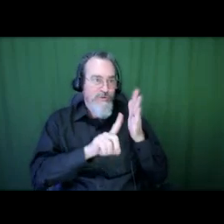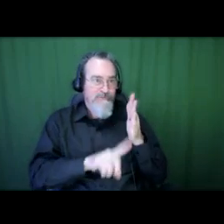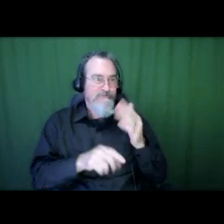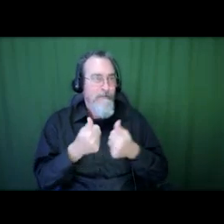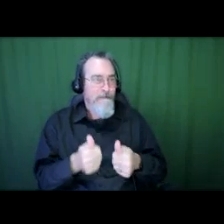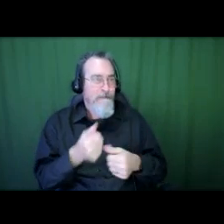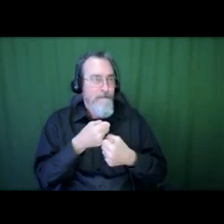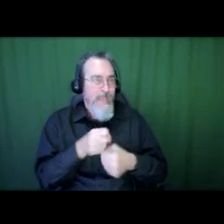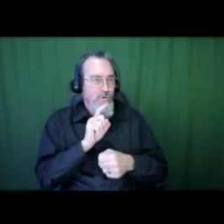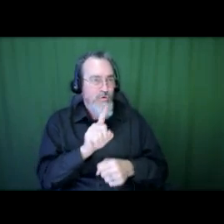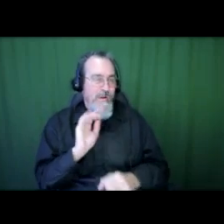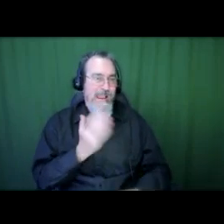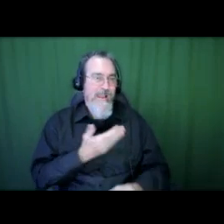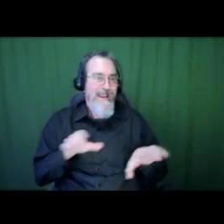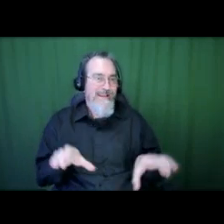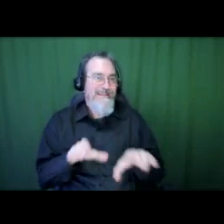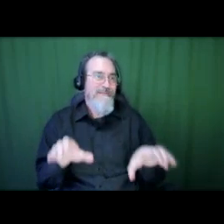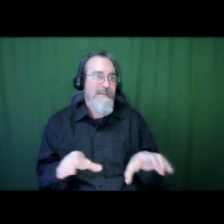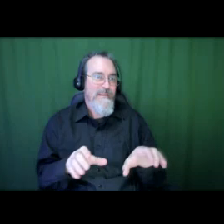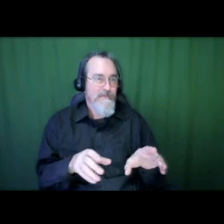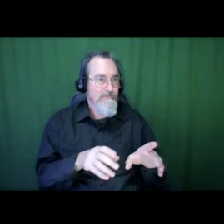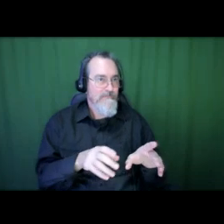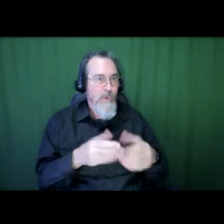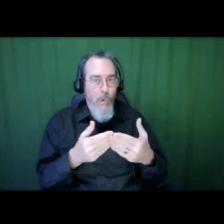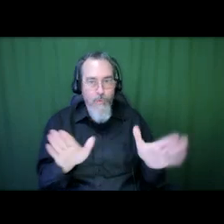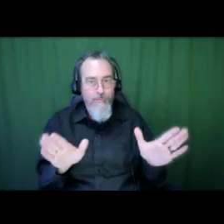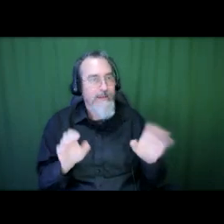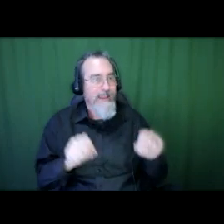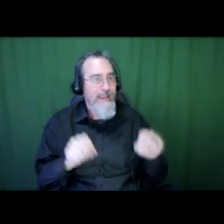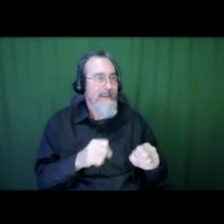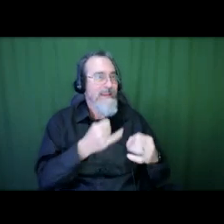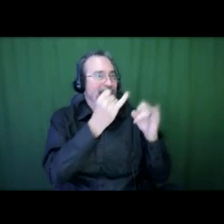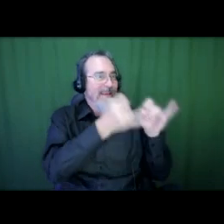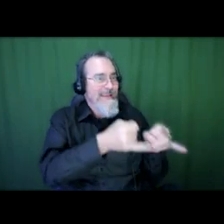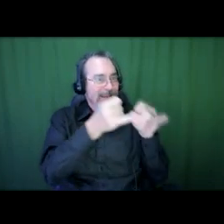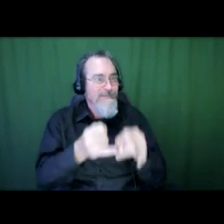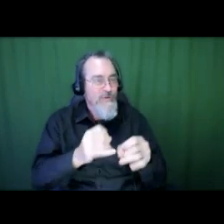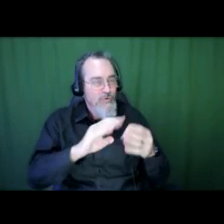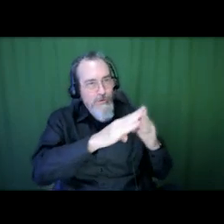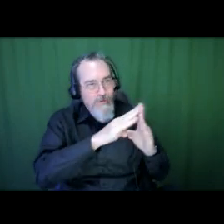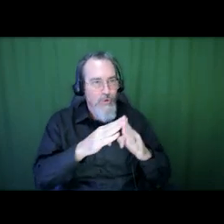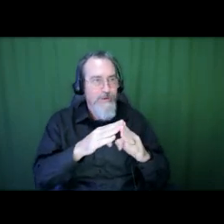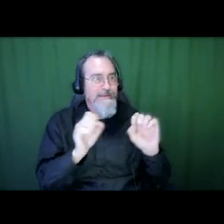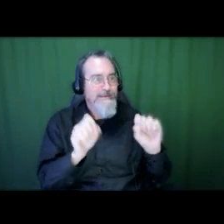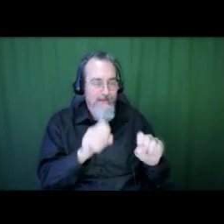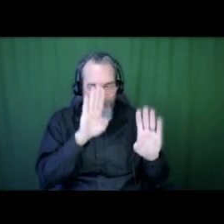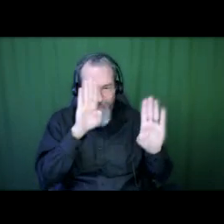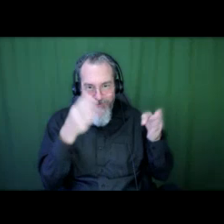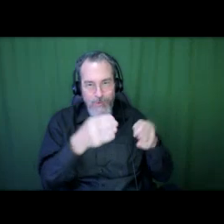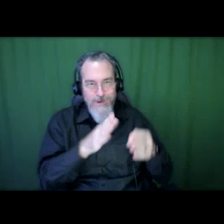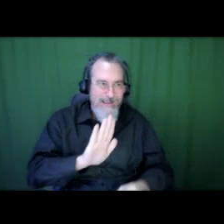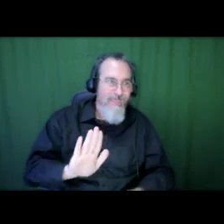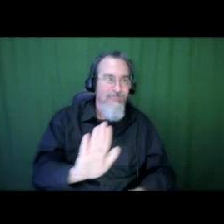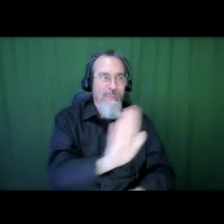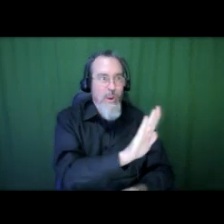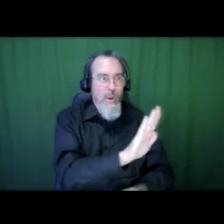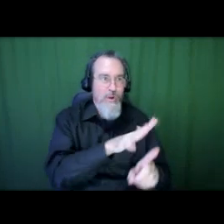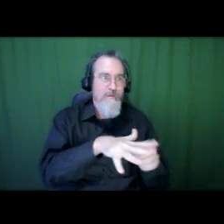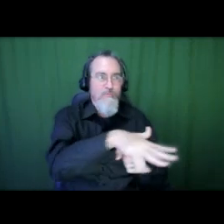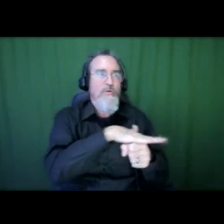know, individual communities can prioritize and talk about what is happening within, within their community